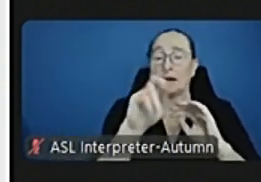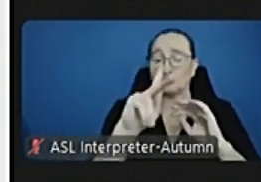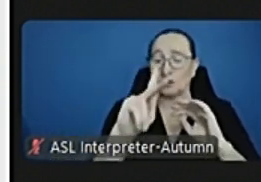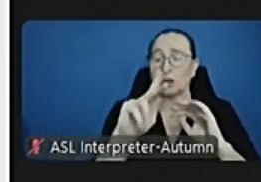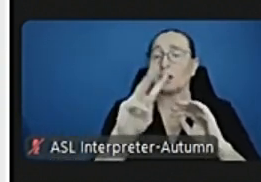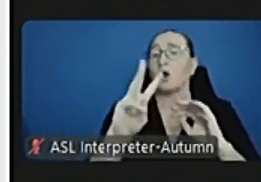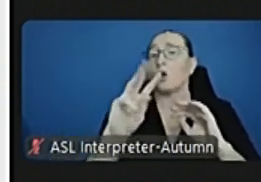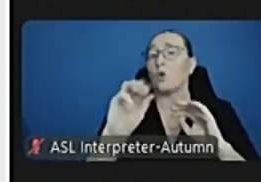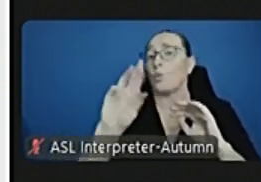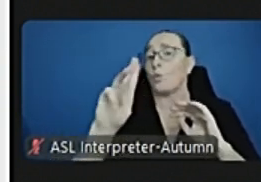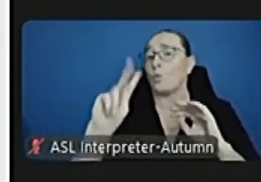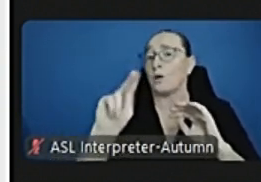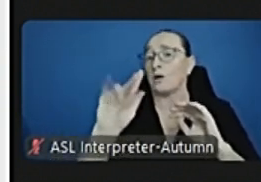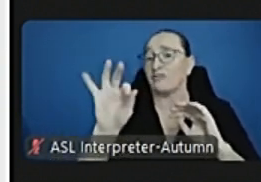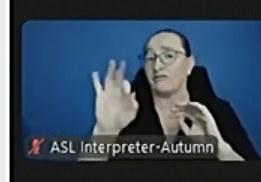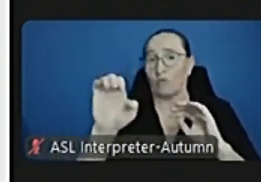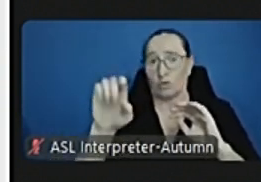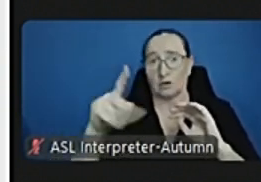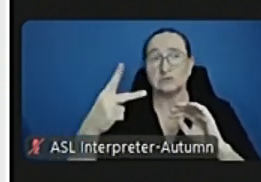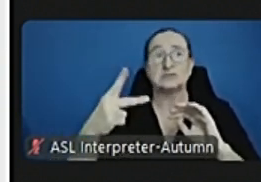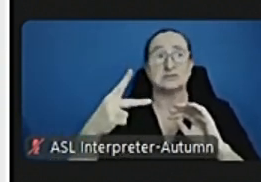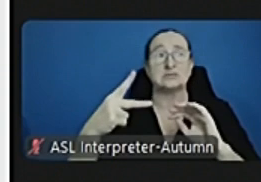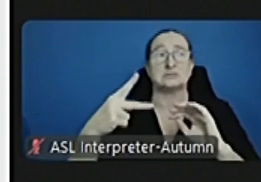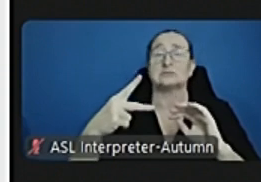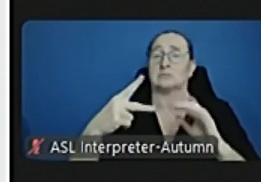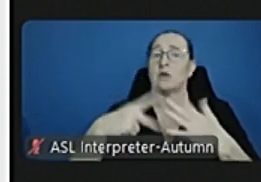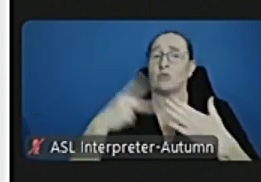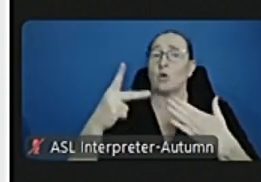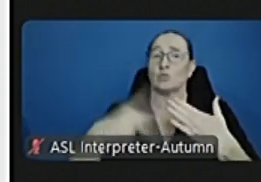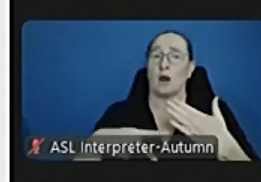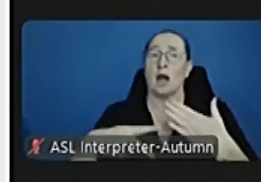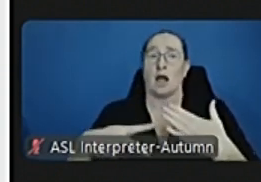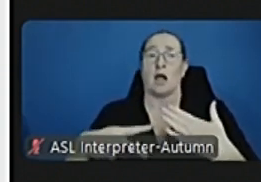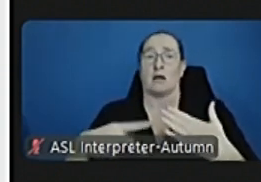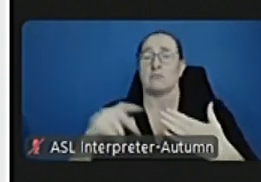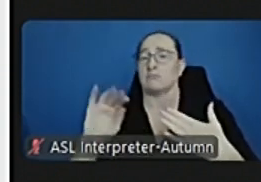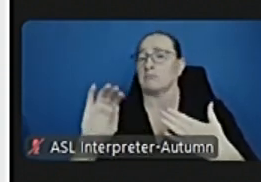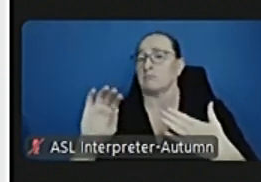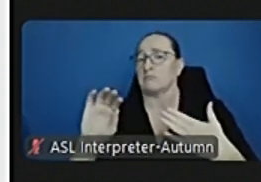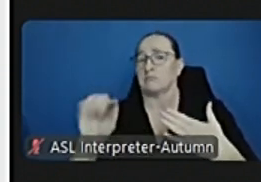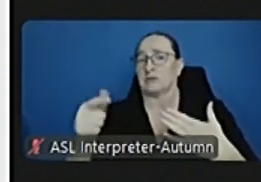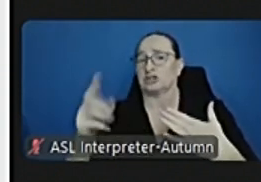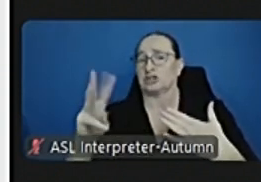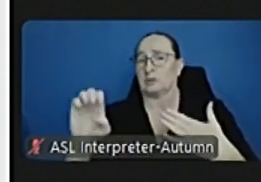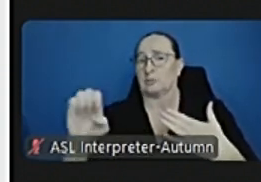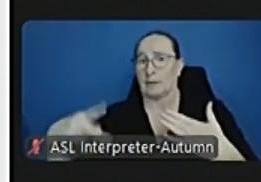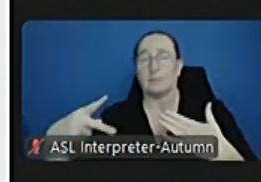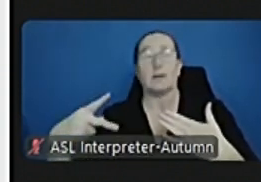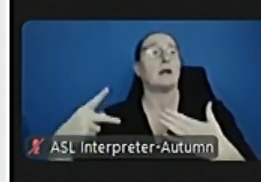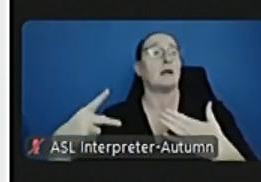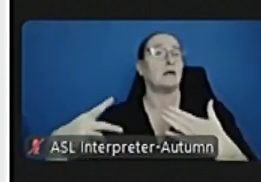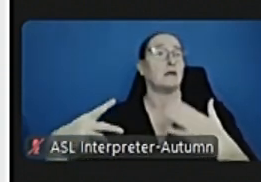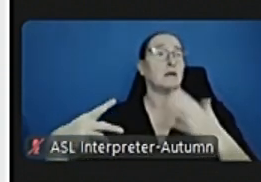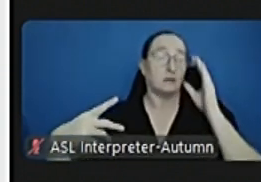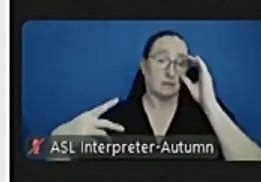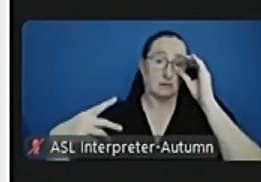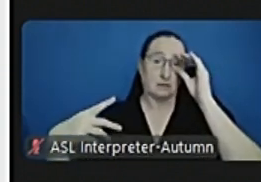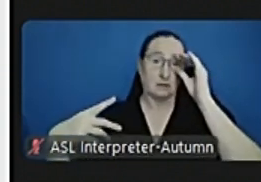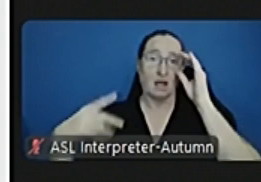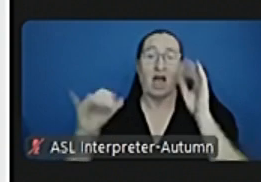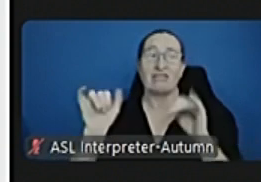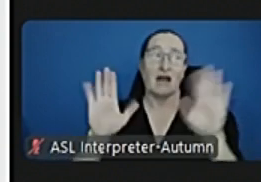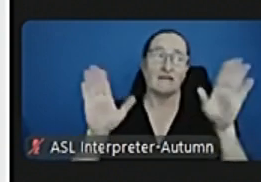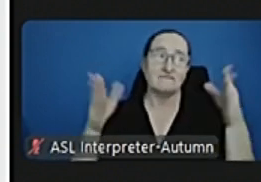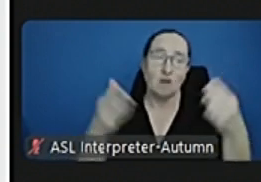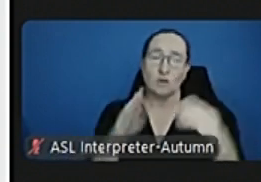And you'll see it was funded by NIH, and we had a grant that we with the Med Center Geriatric Division that focused on the